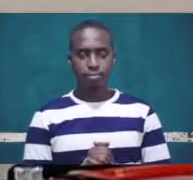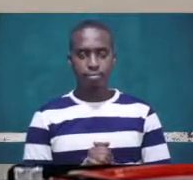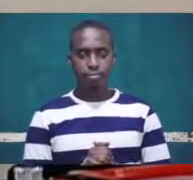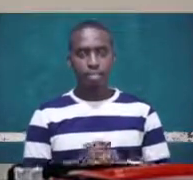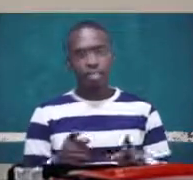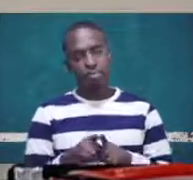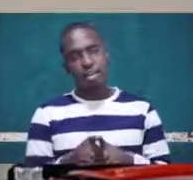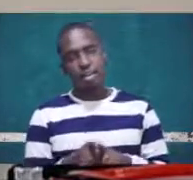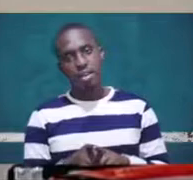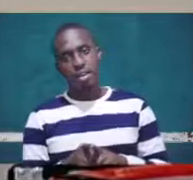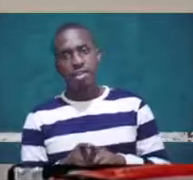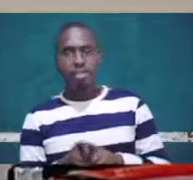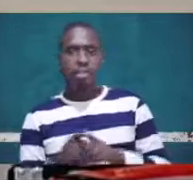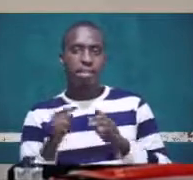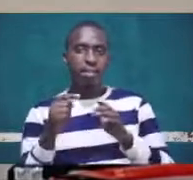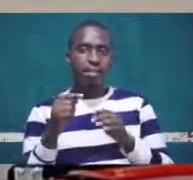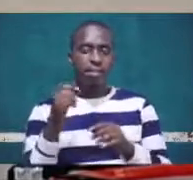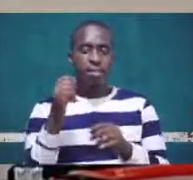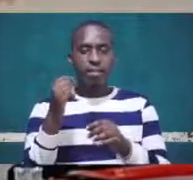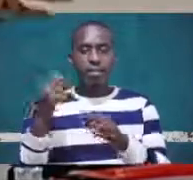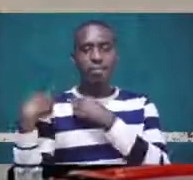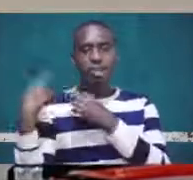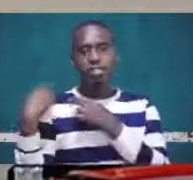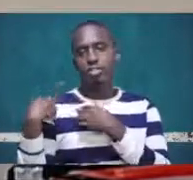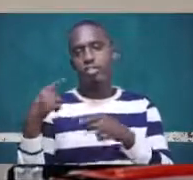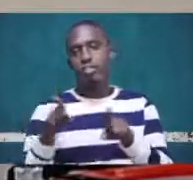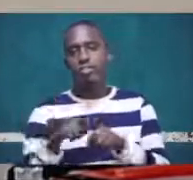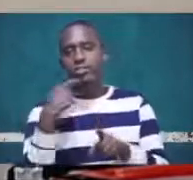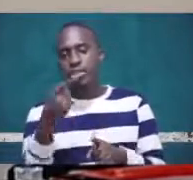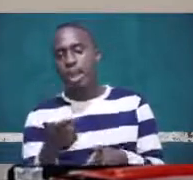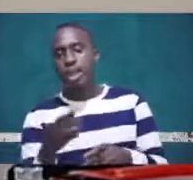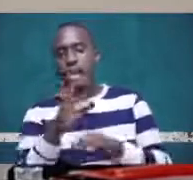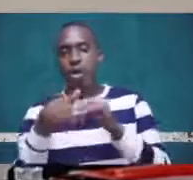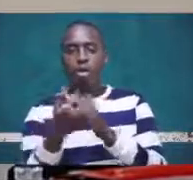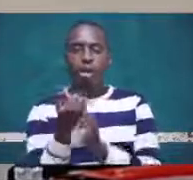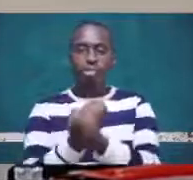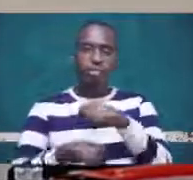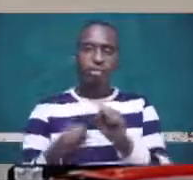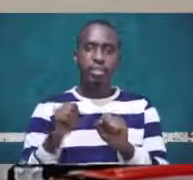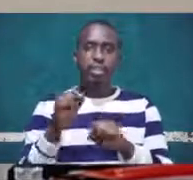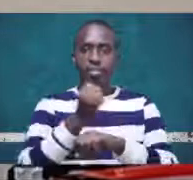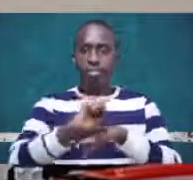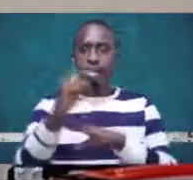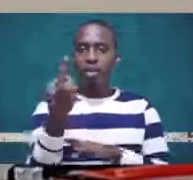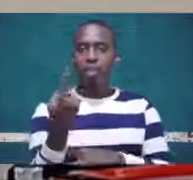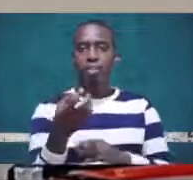The function of the nucleus is to dictate all cell activities. Senior 1, that's the definition you're given.